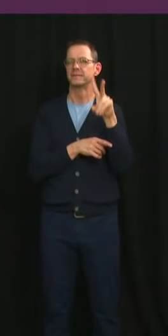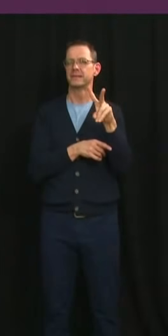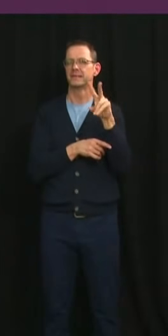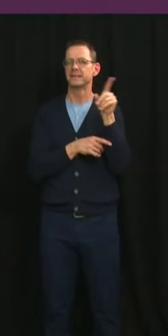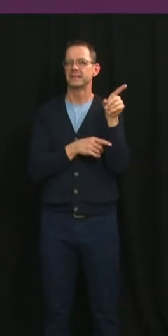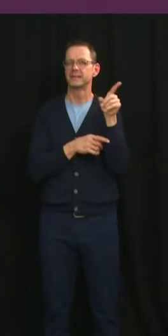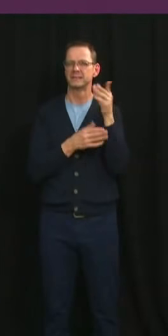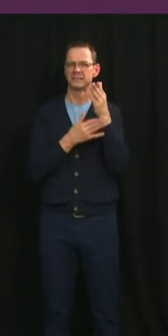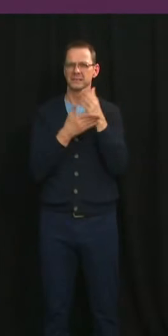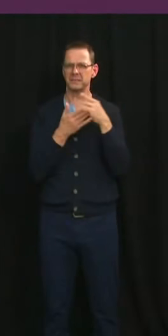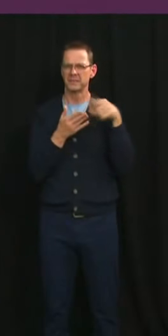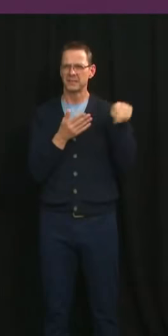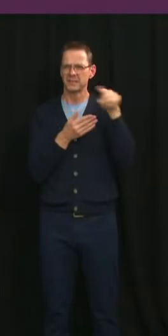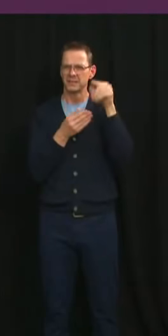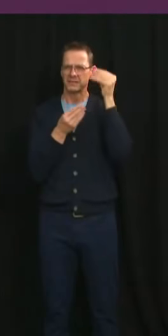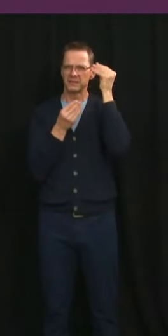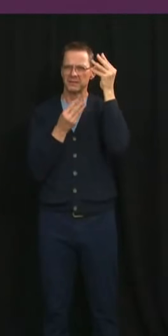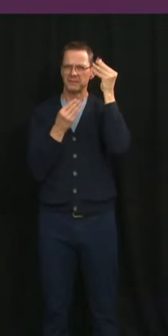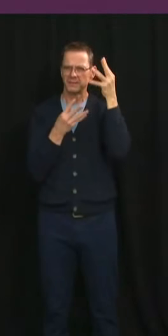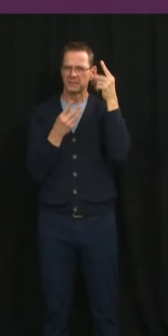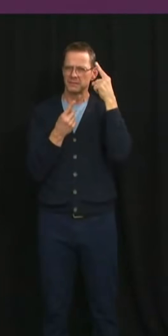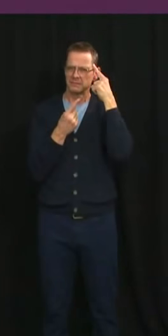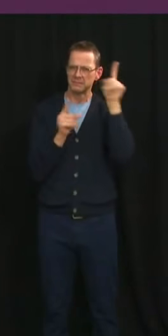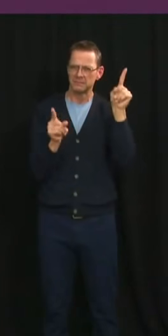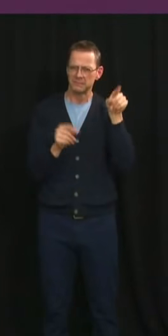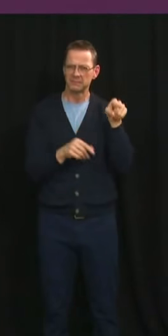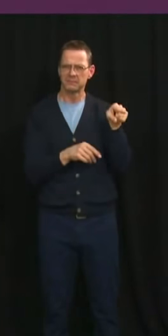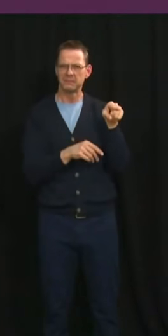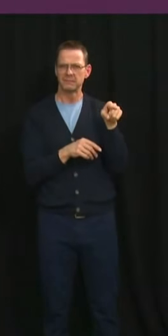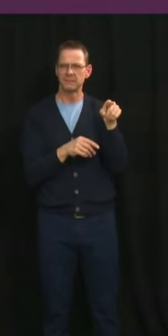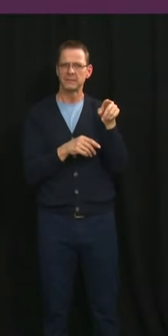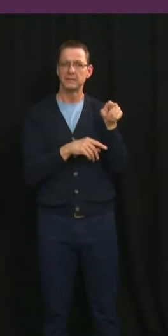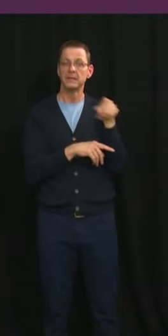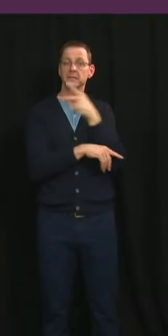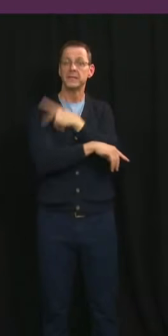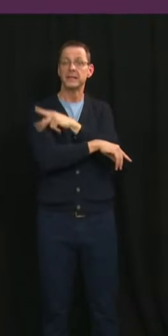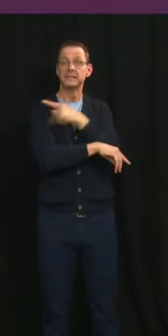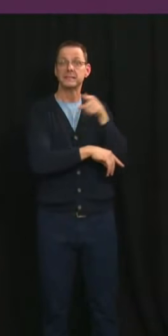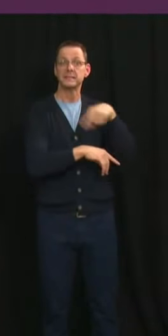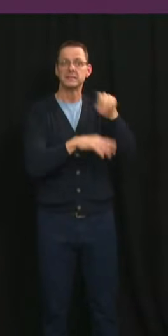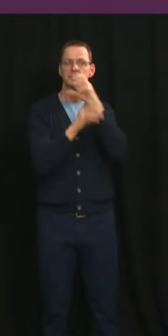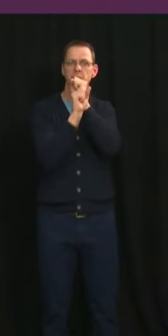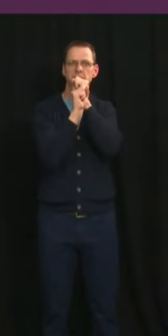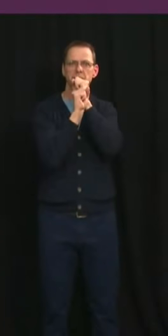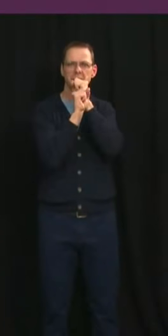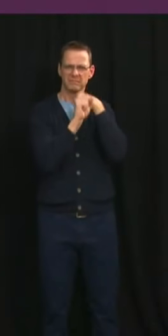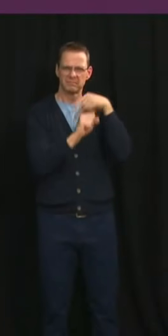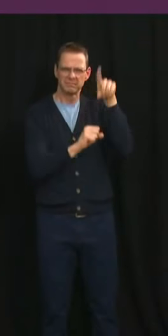that against the critical importance of protecting patient